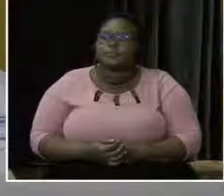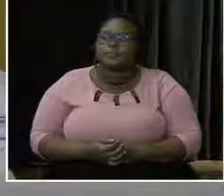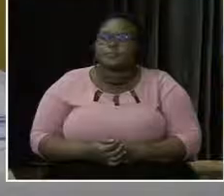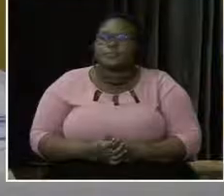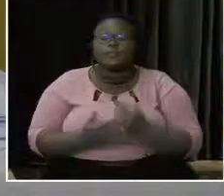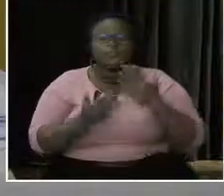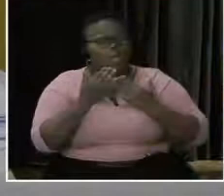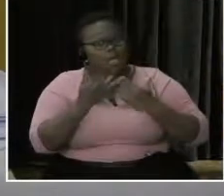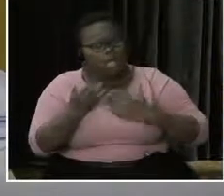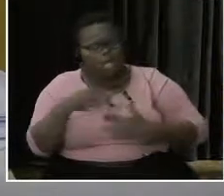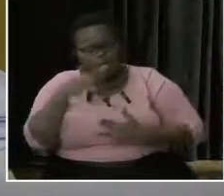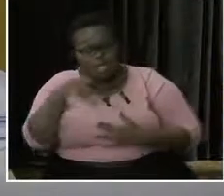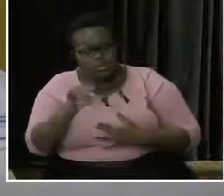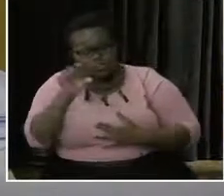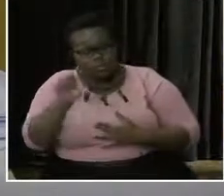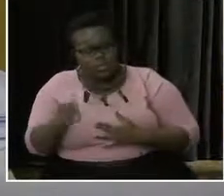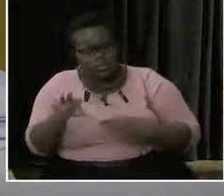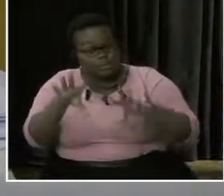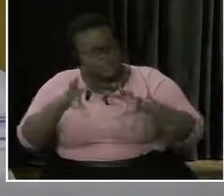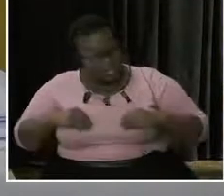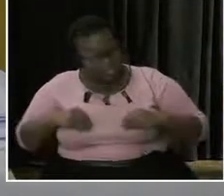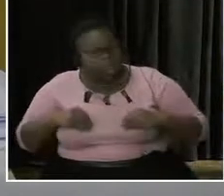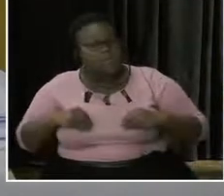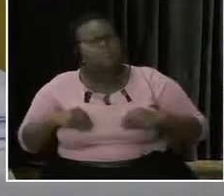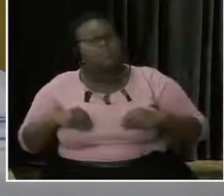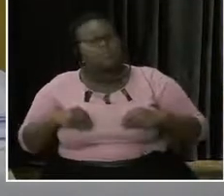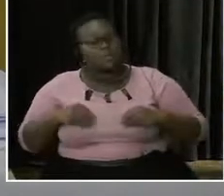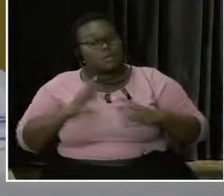Thank you, Chairperson. Do we accept the report, councillors?